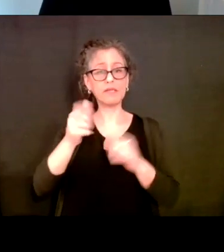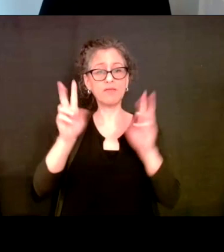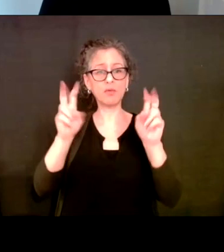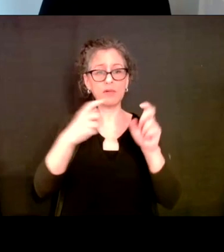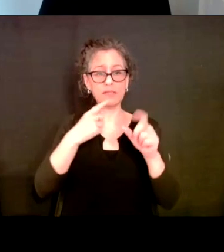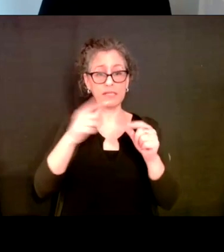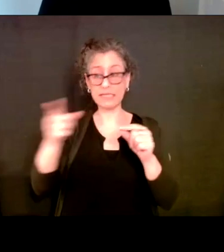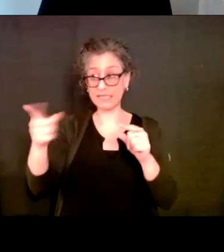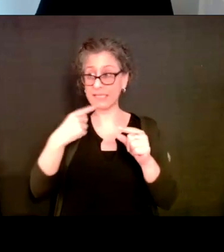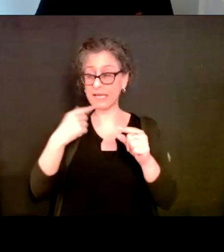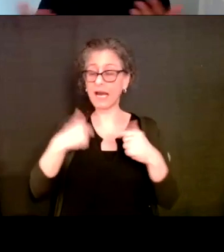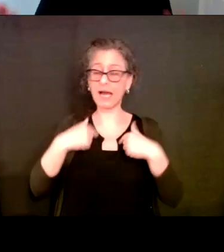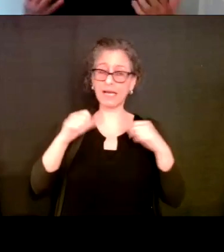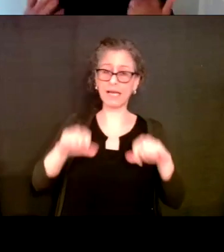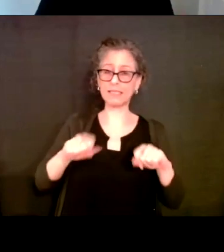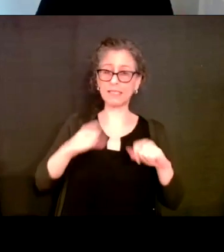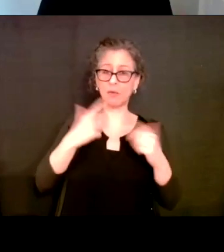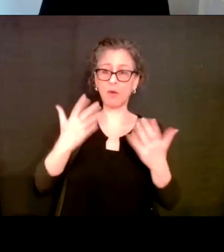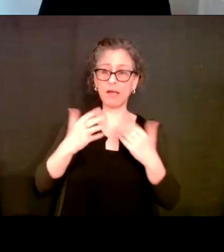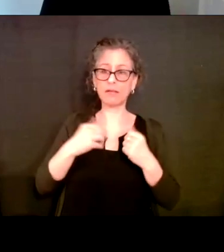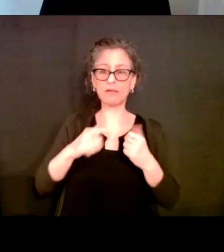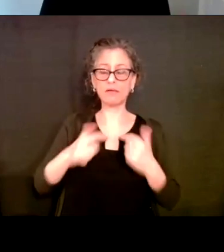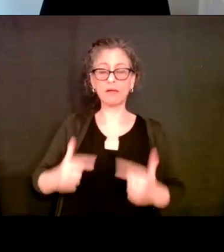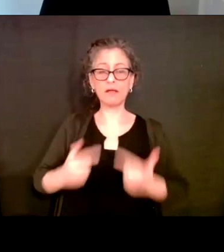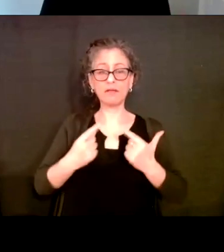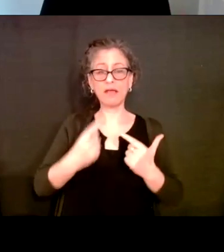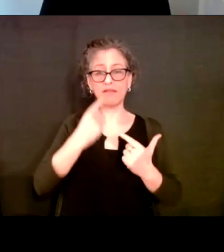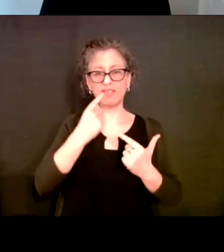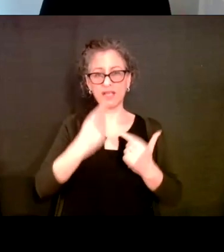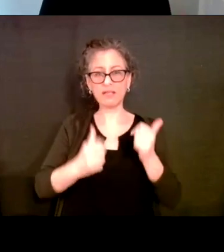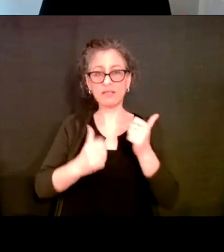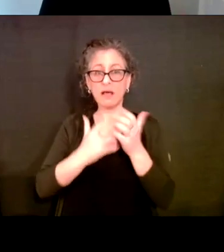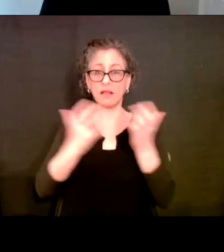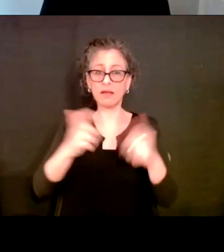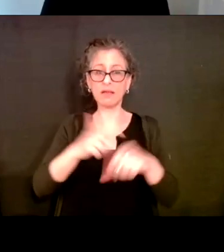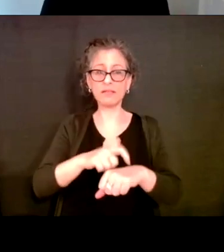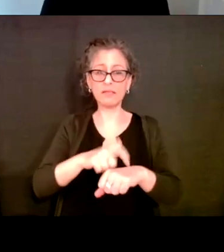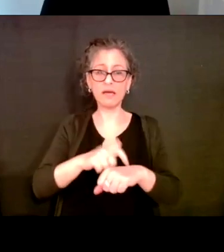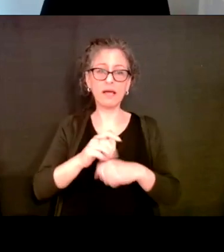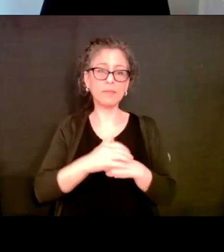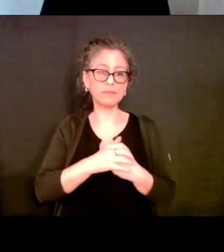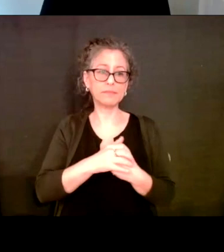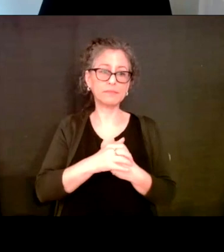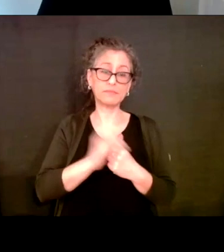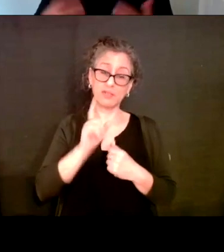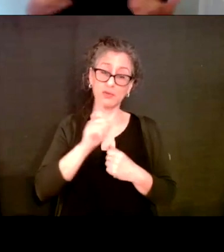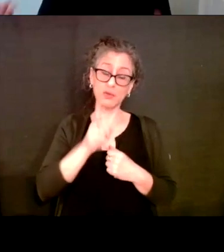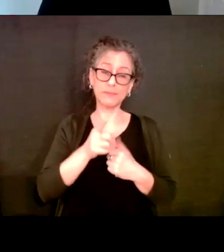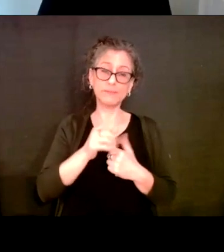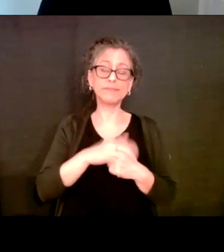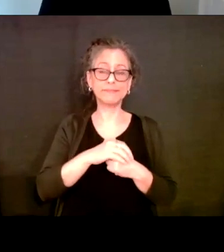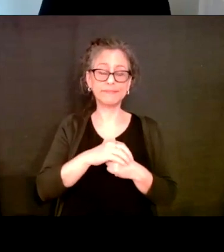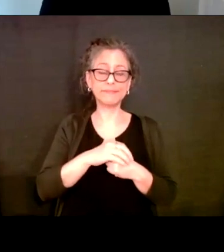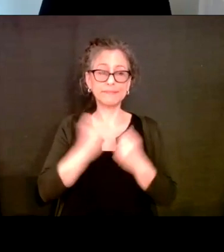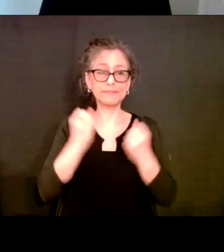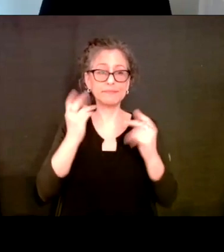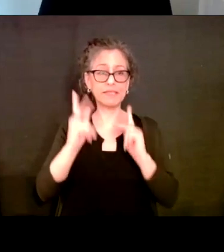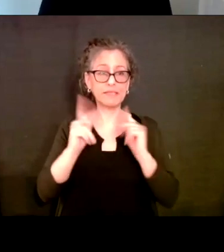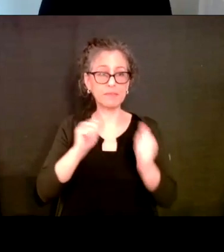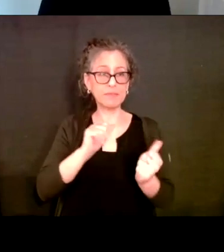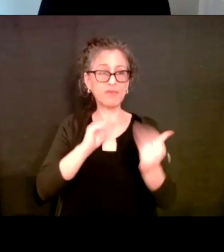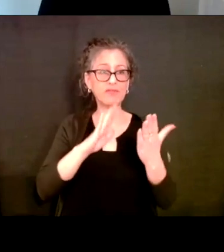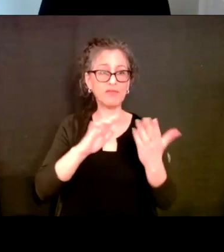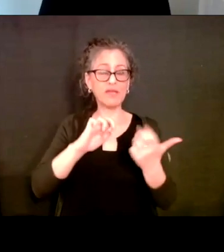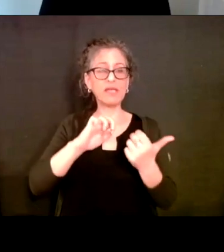say it too. And what he says is, life sucks a good amount of the time. And isn't that true? So many of us encounter challenges